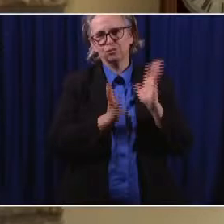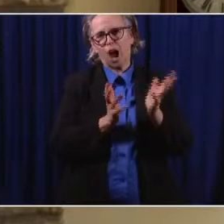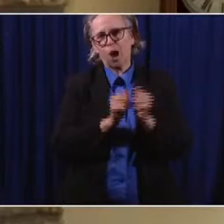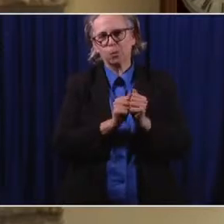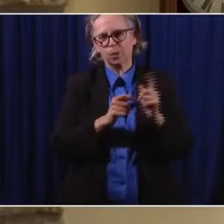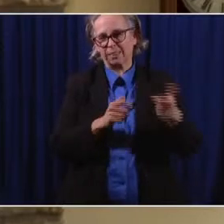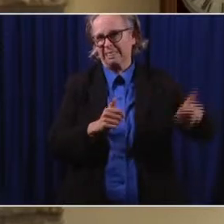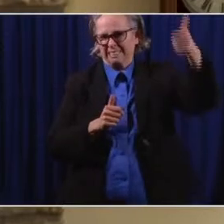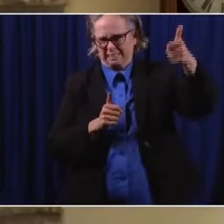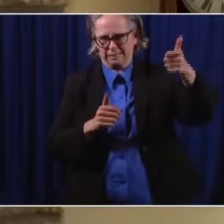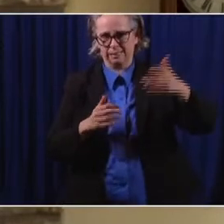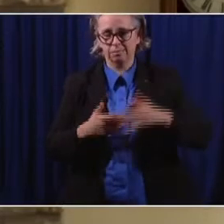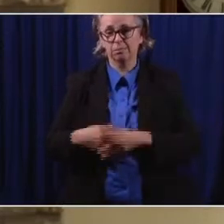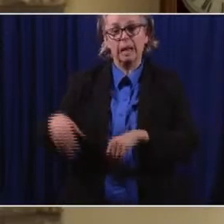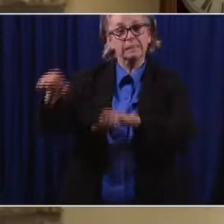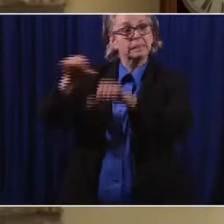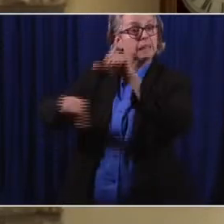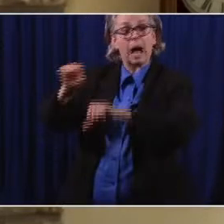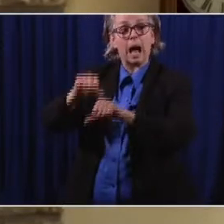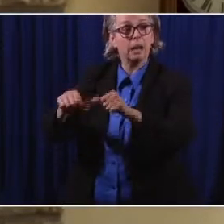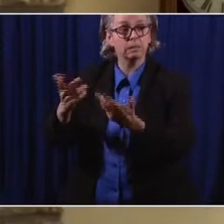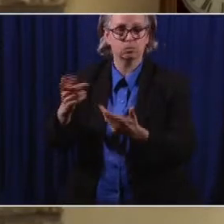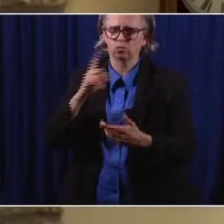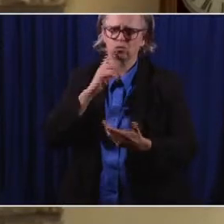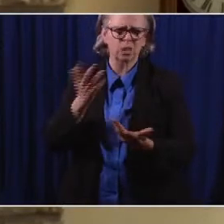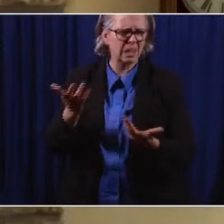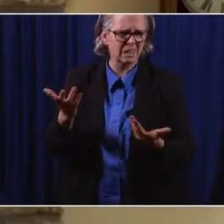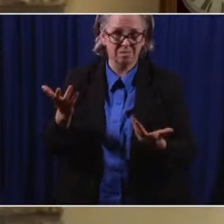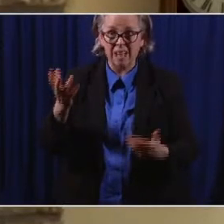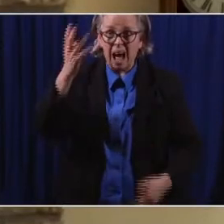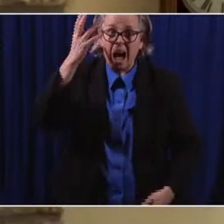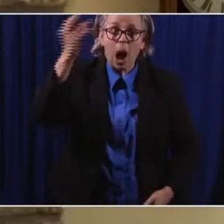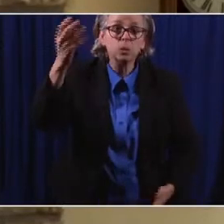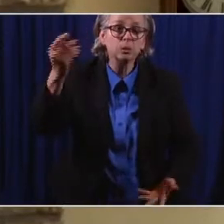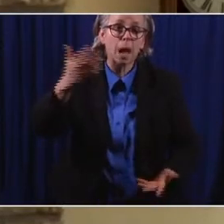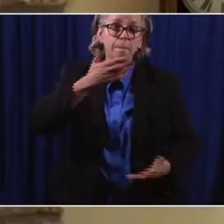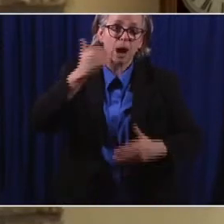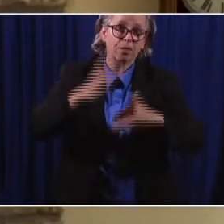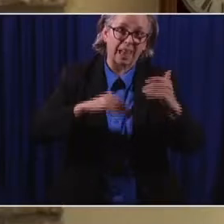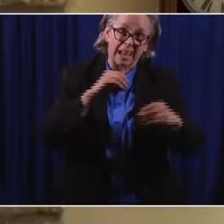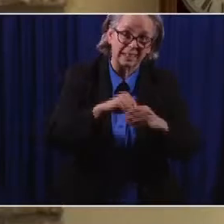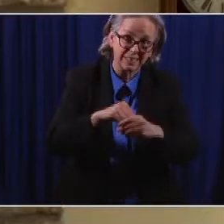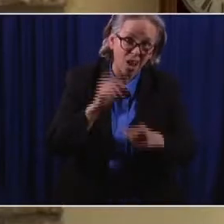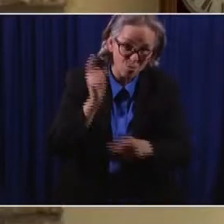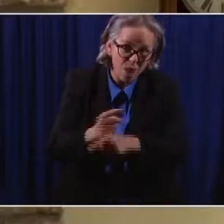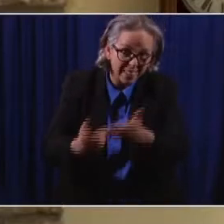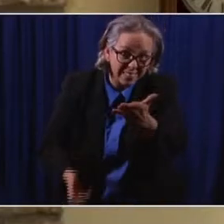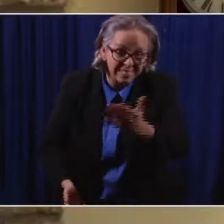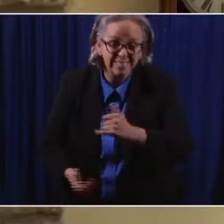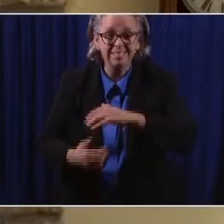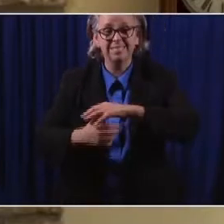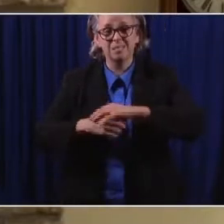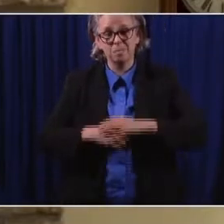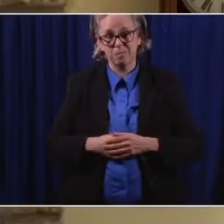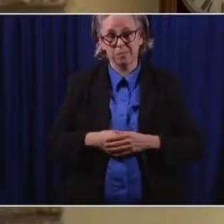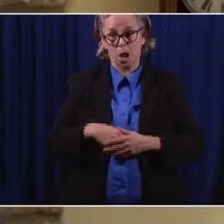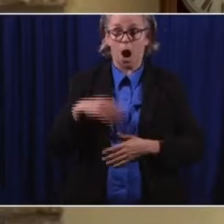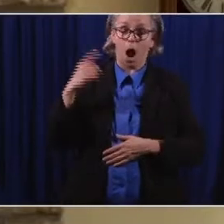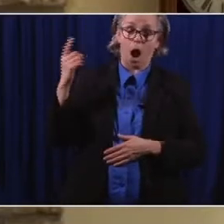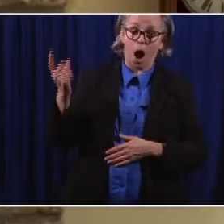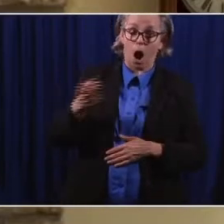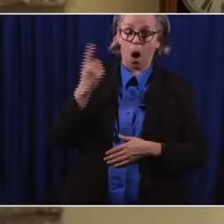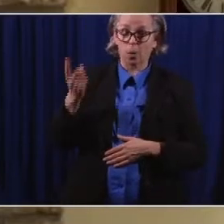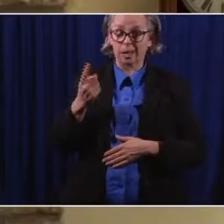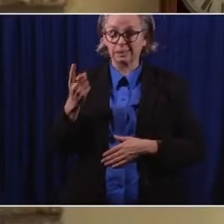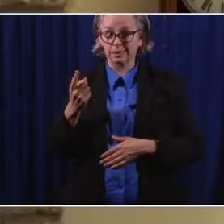better than inside, not always. Certainly, as we found out in the Rose Garden, doesn't guarantee you're going to be